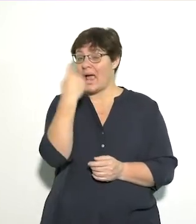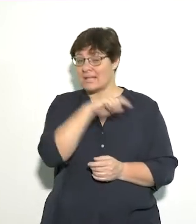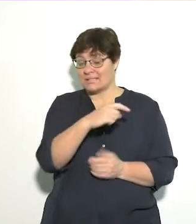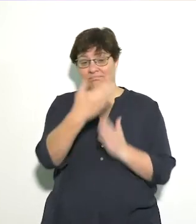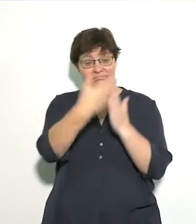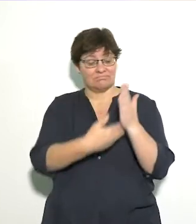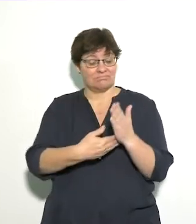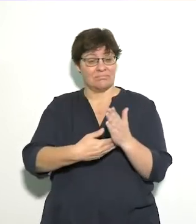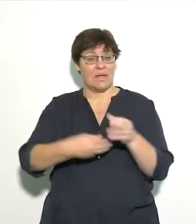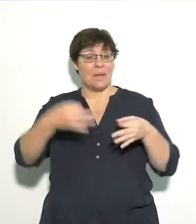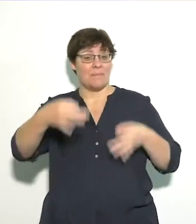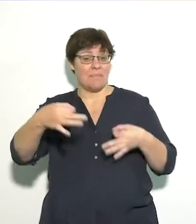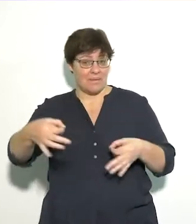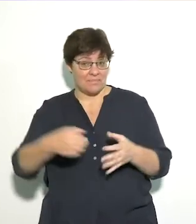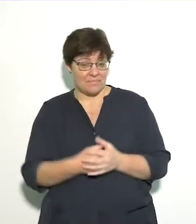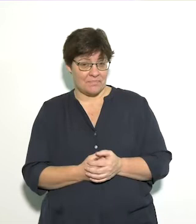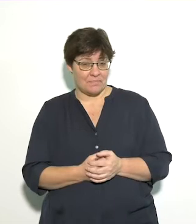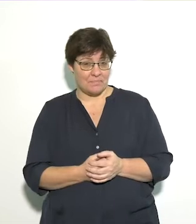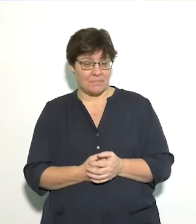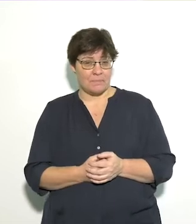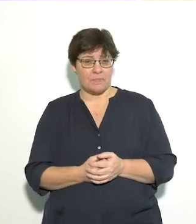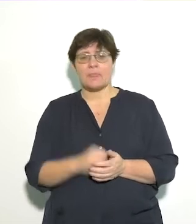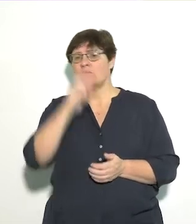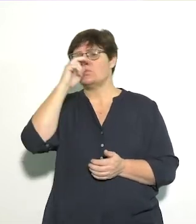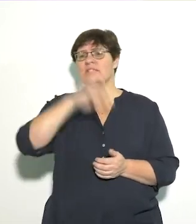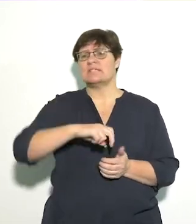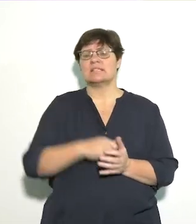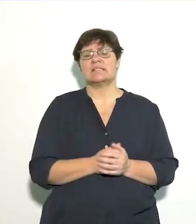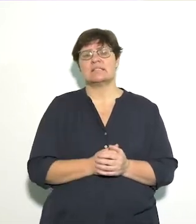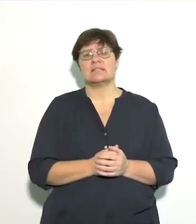white blank paper for the inside. We're going to need